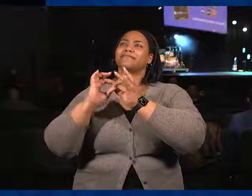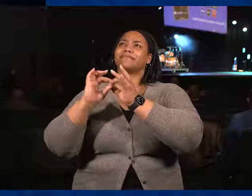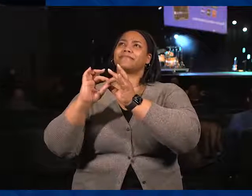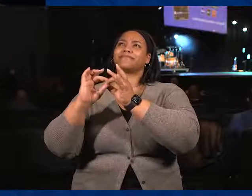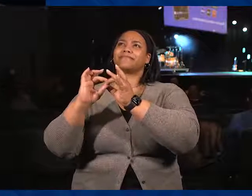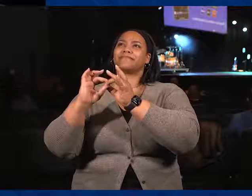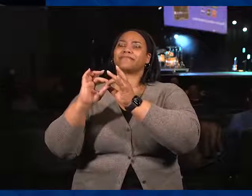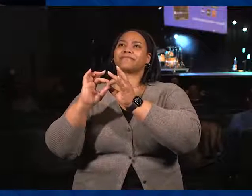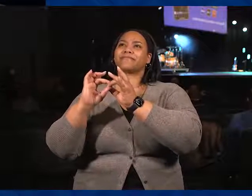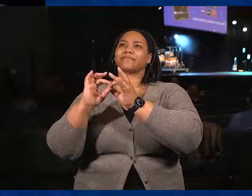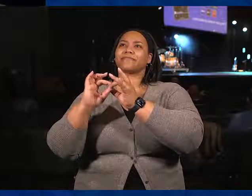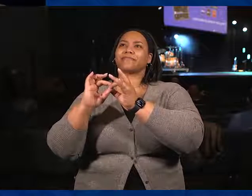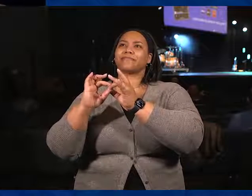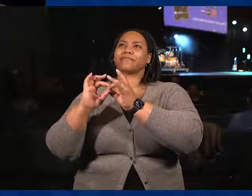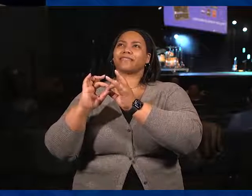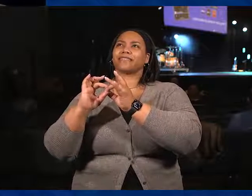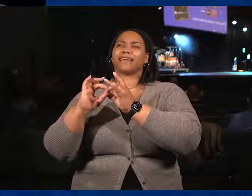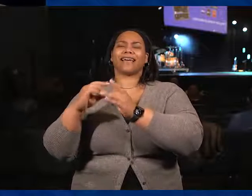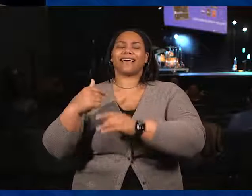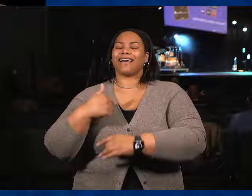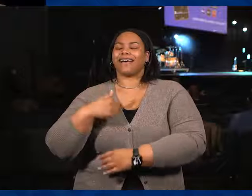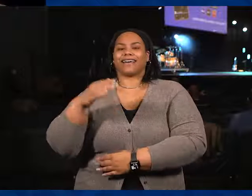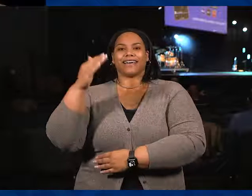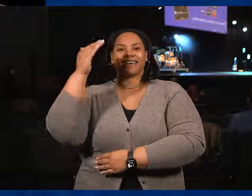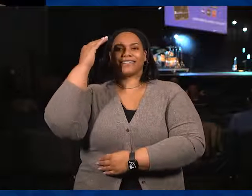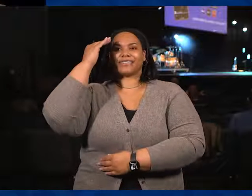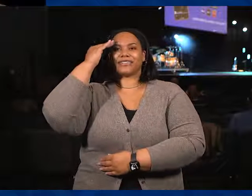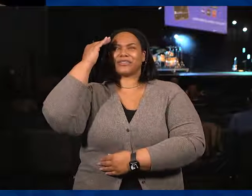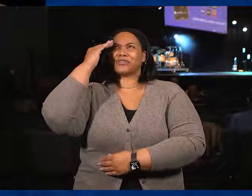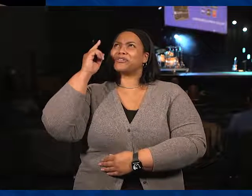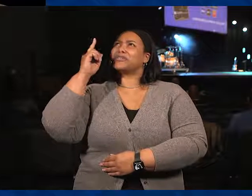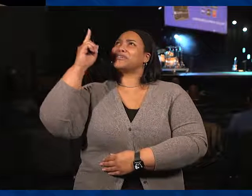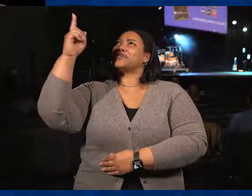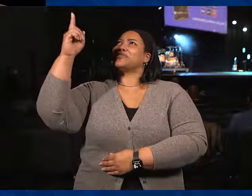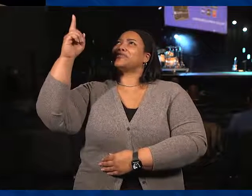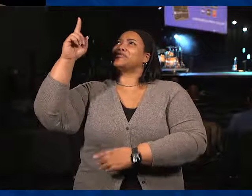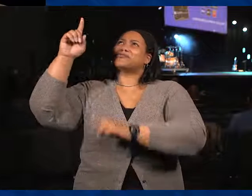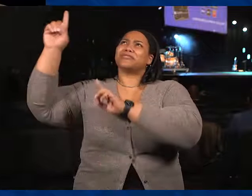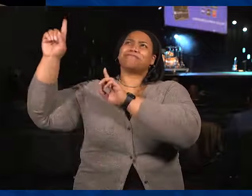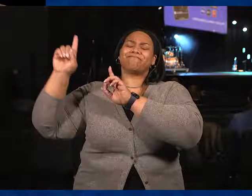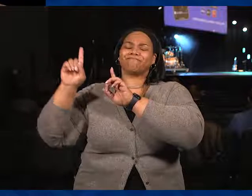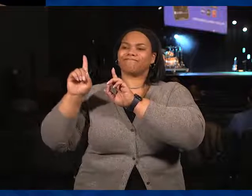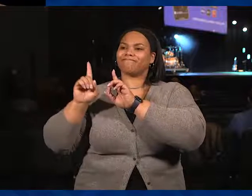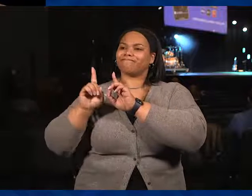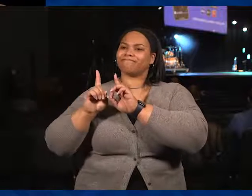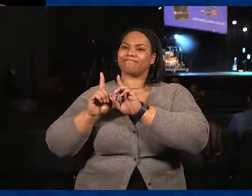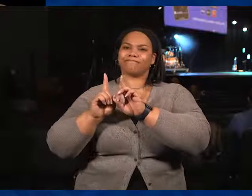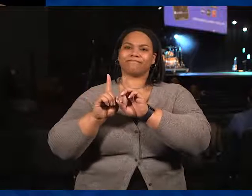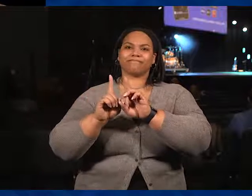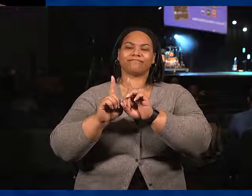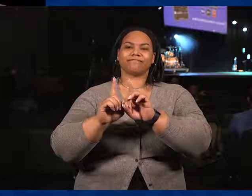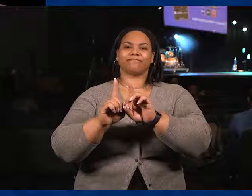friend. And I know that you are